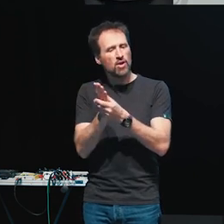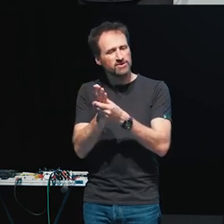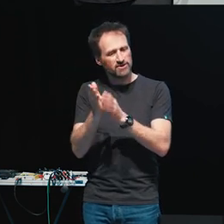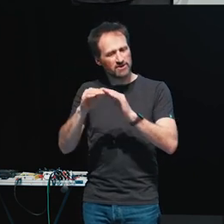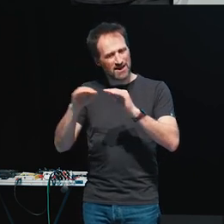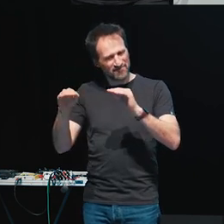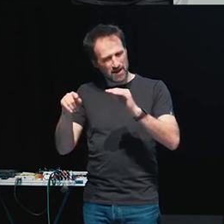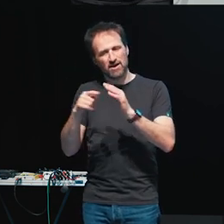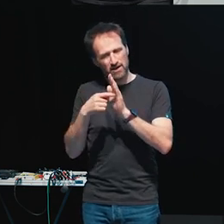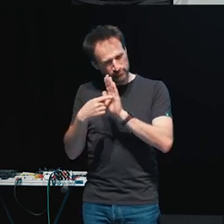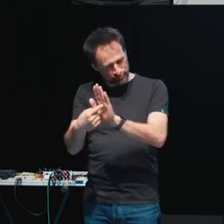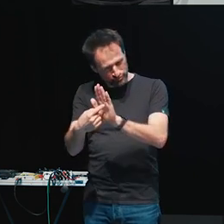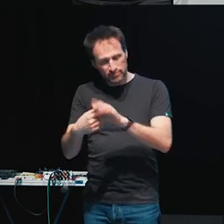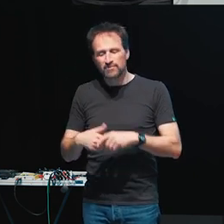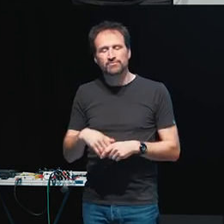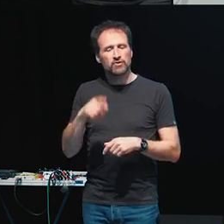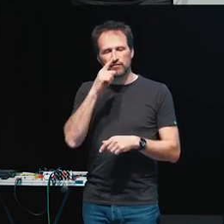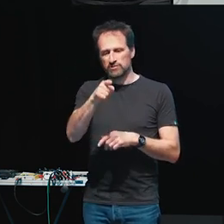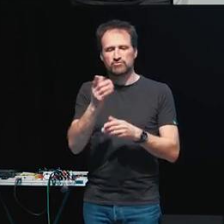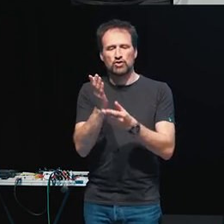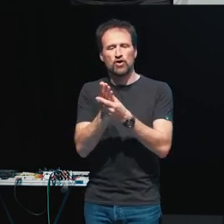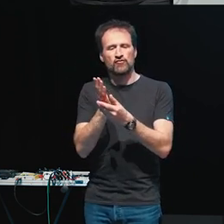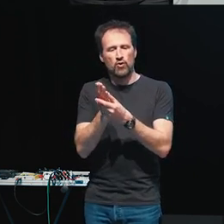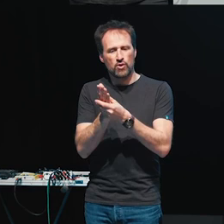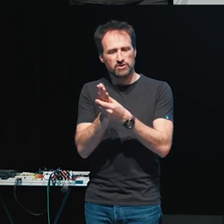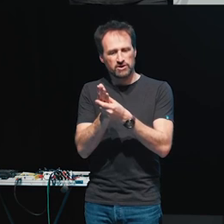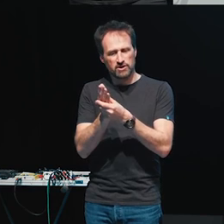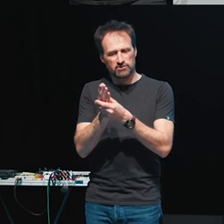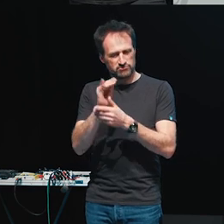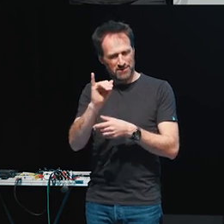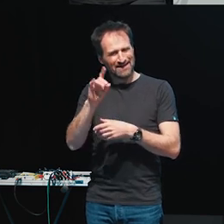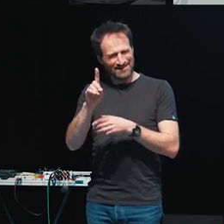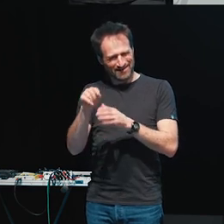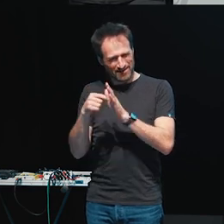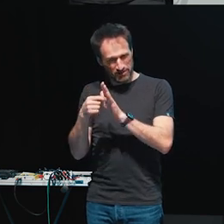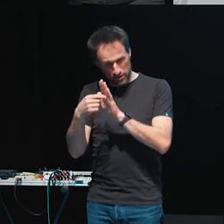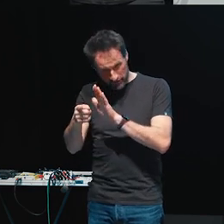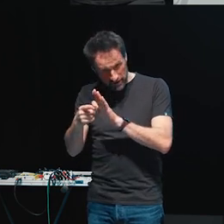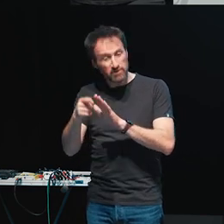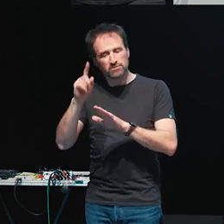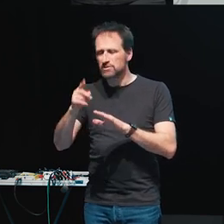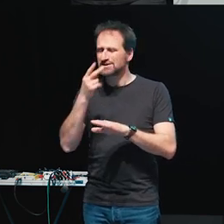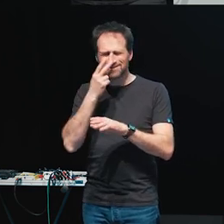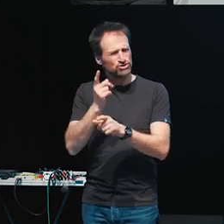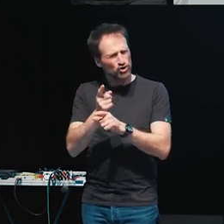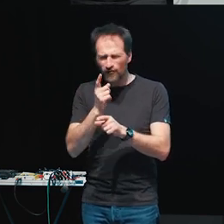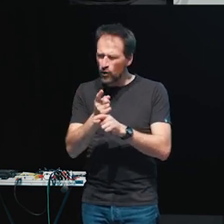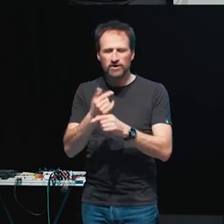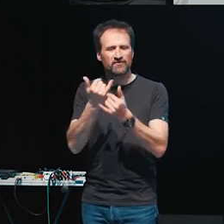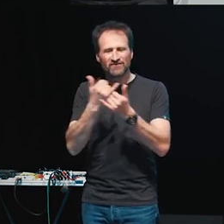you open your folders in your IDE, you instantly can see the shape of your data in your